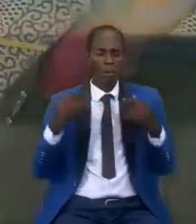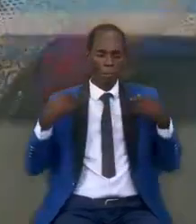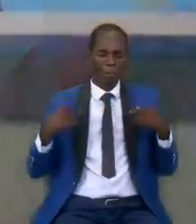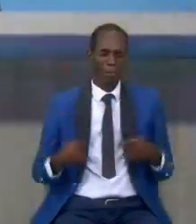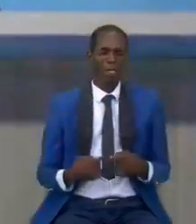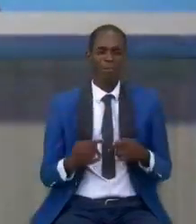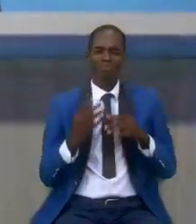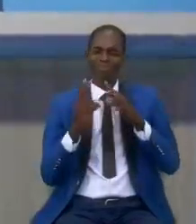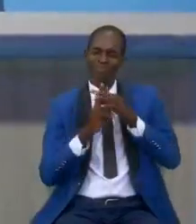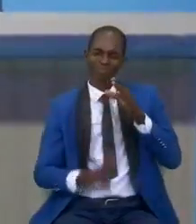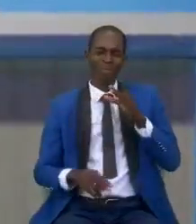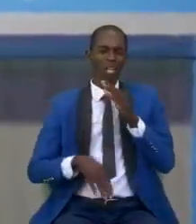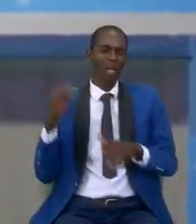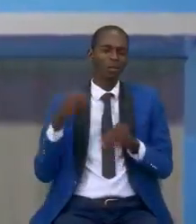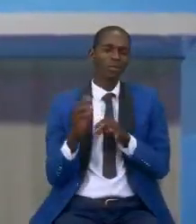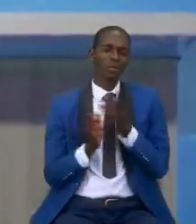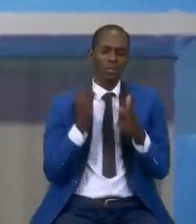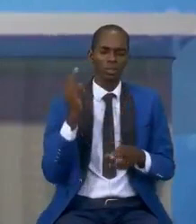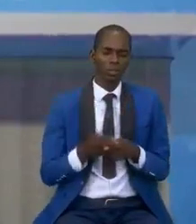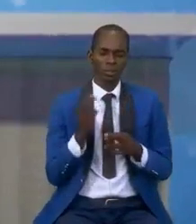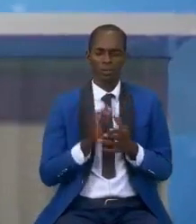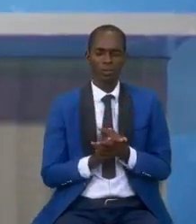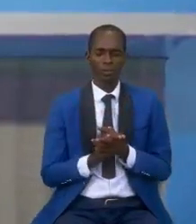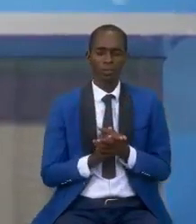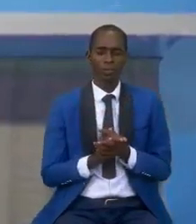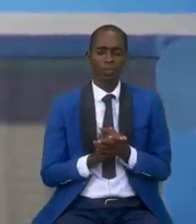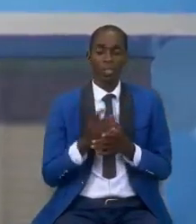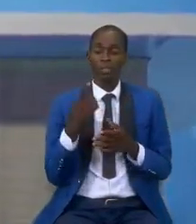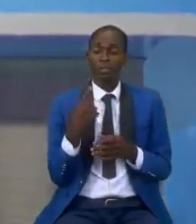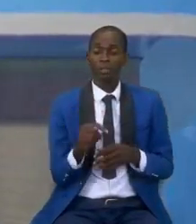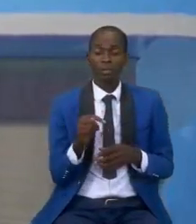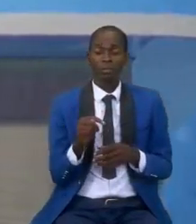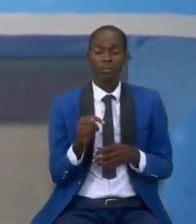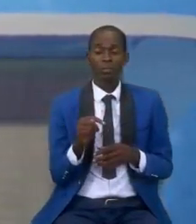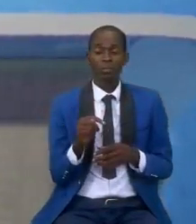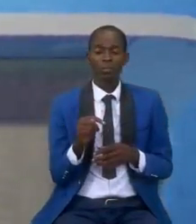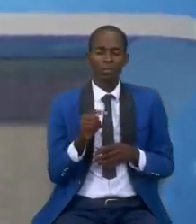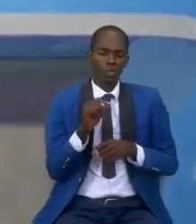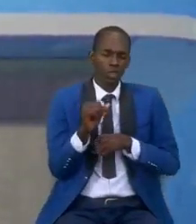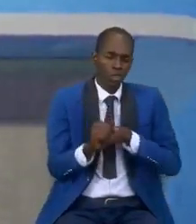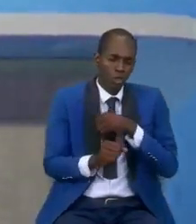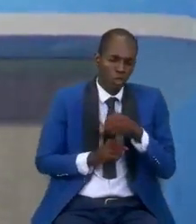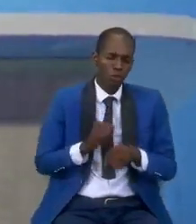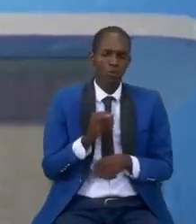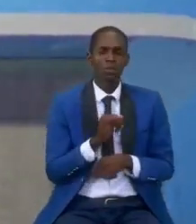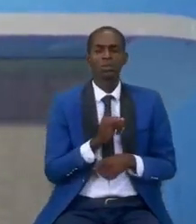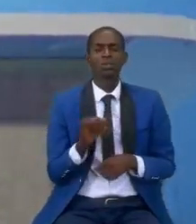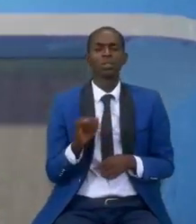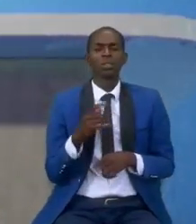bleeding, the suffering, the cancer, the ulcer,